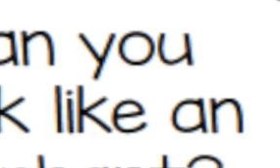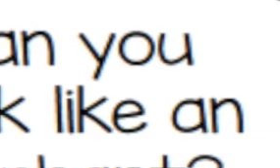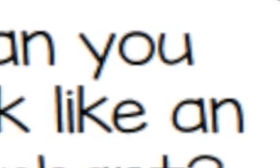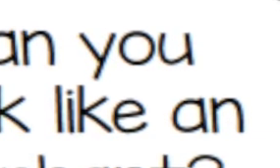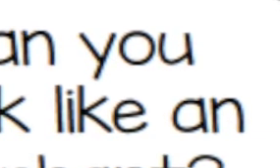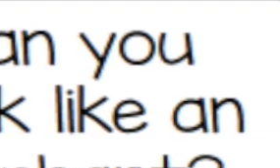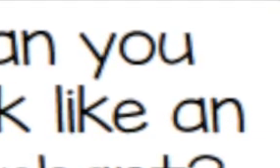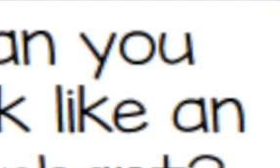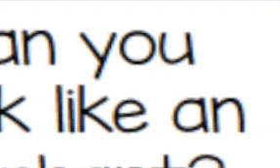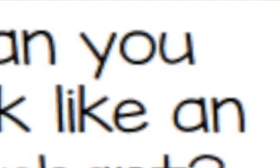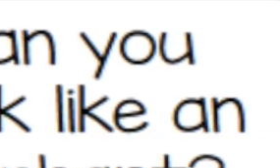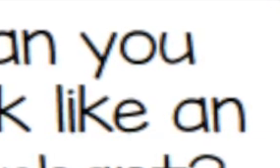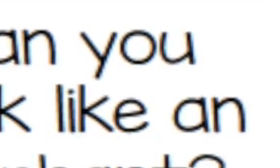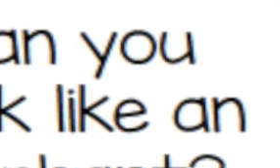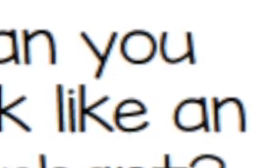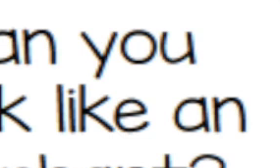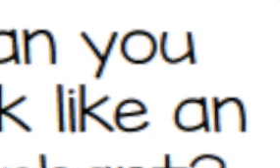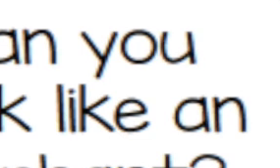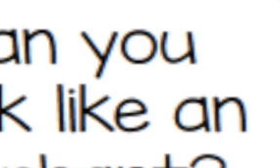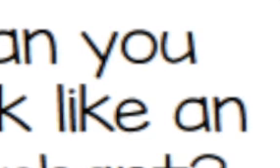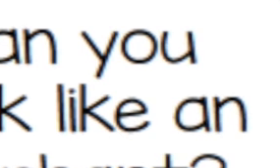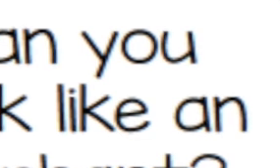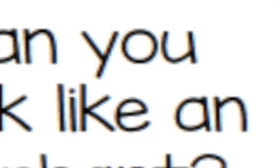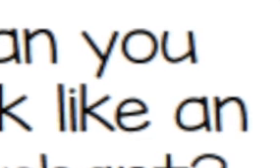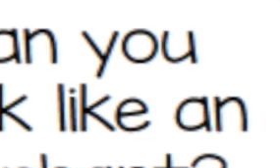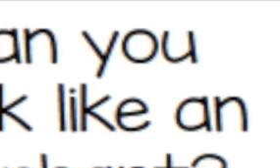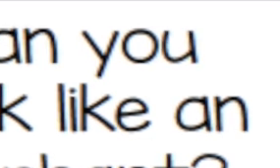A beautiful eye of A beautiful eye of had Bye. Bye. Bye.